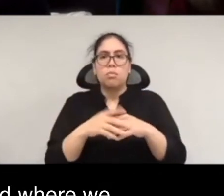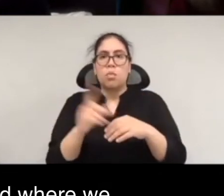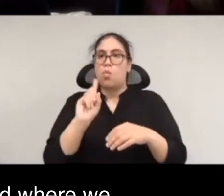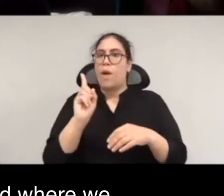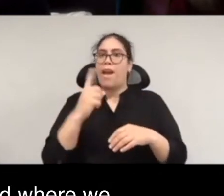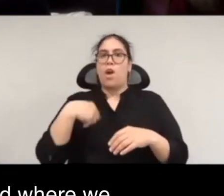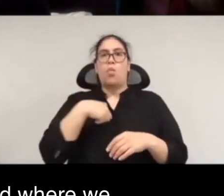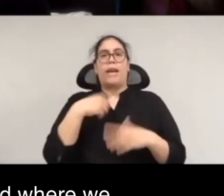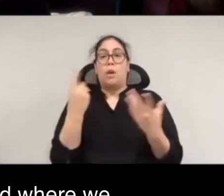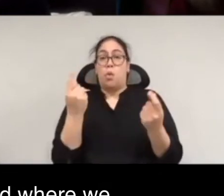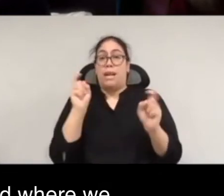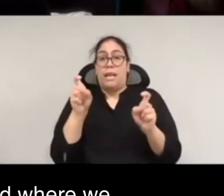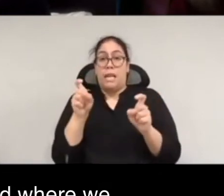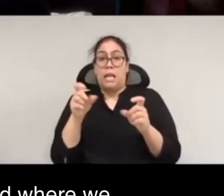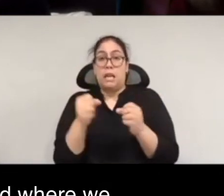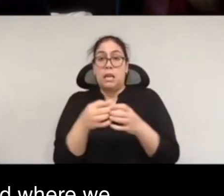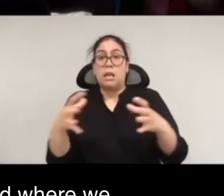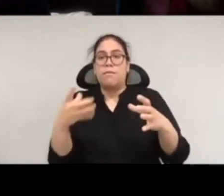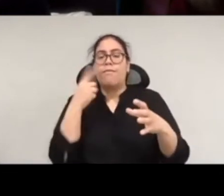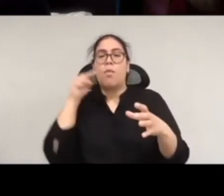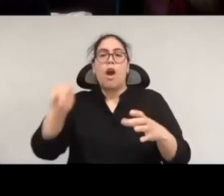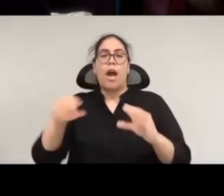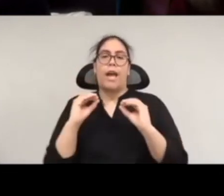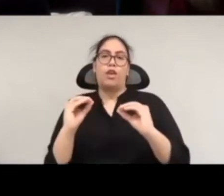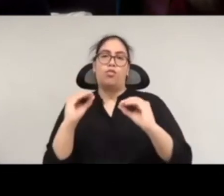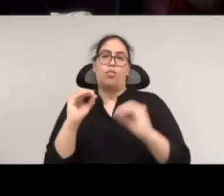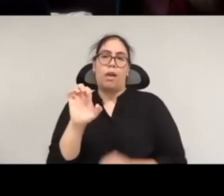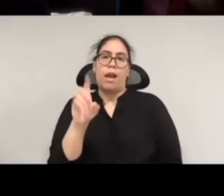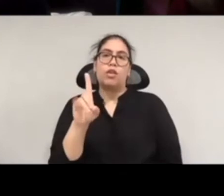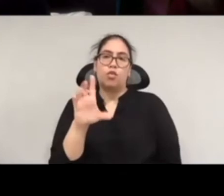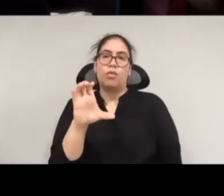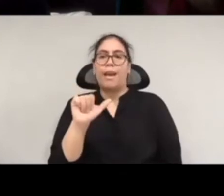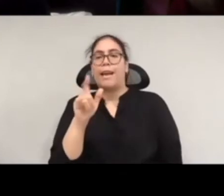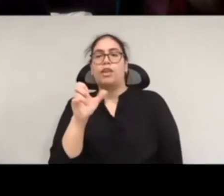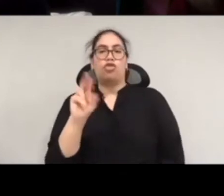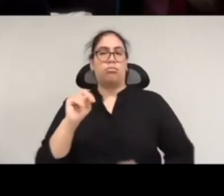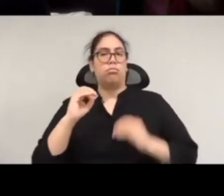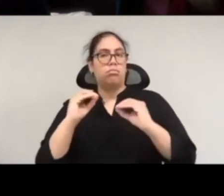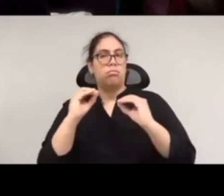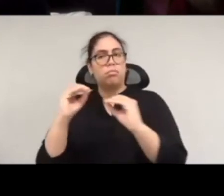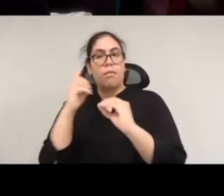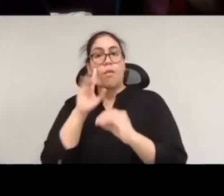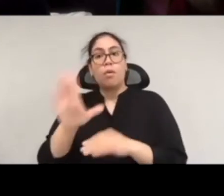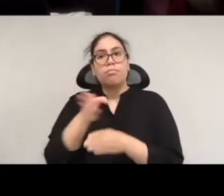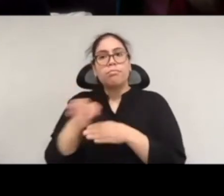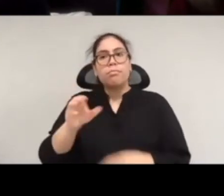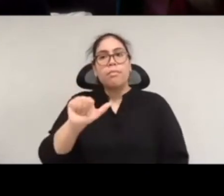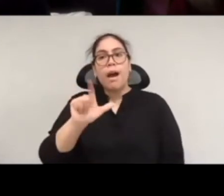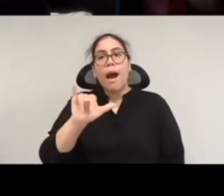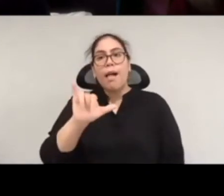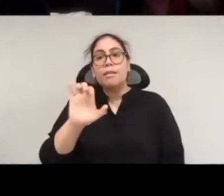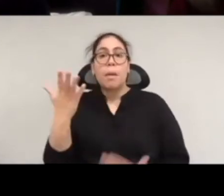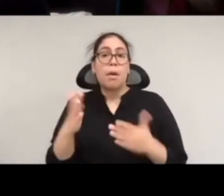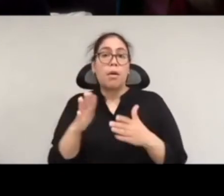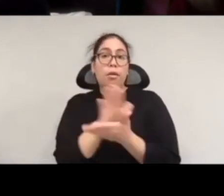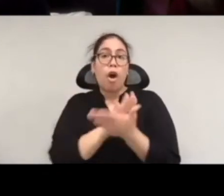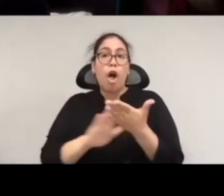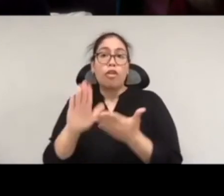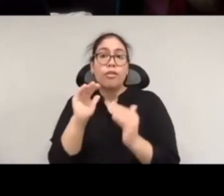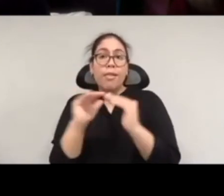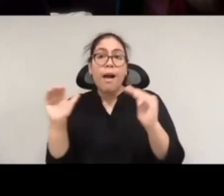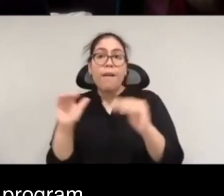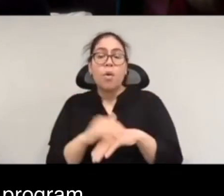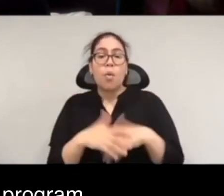go is to education in some arena like where Alice is, whether it's on a college level, whether it's in a